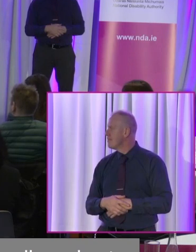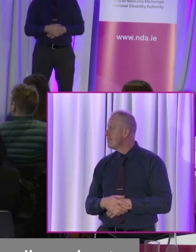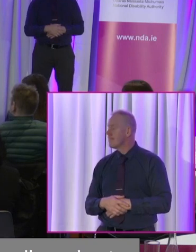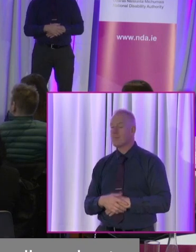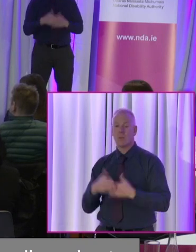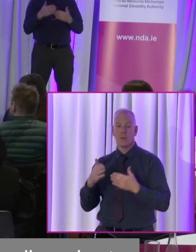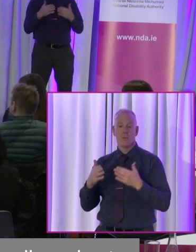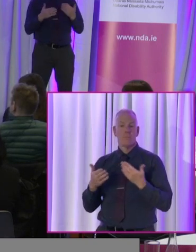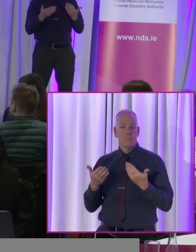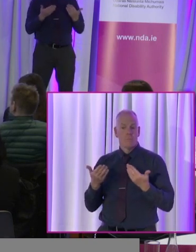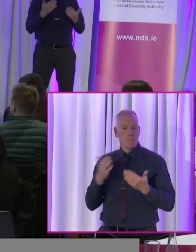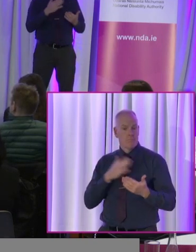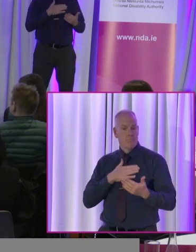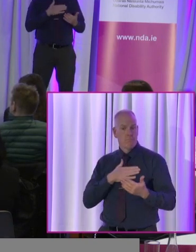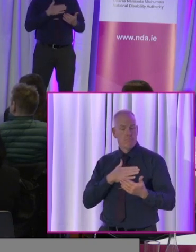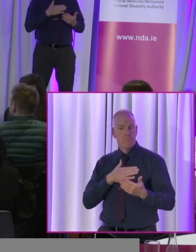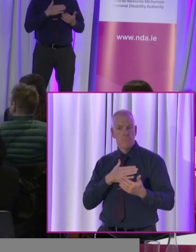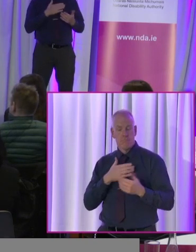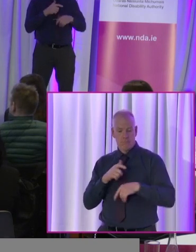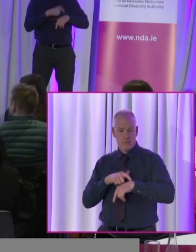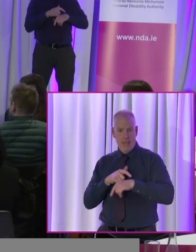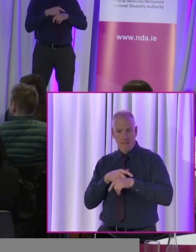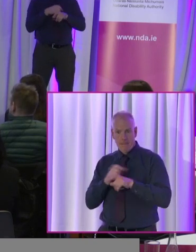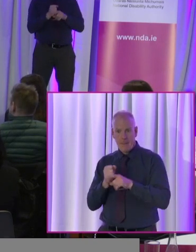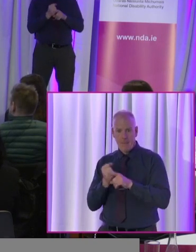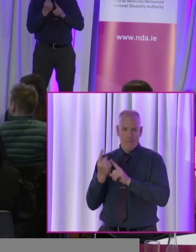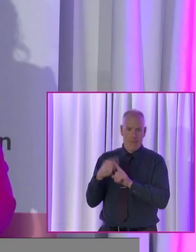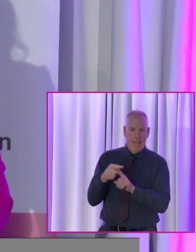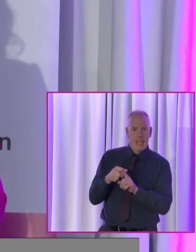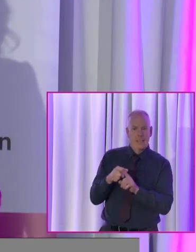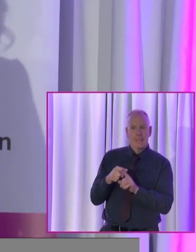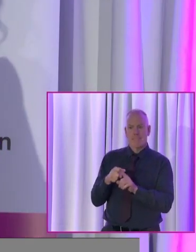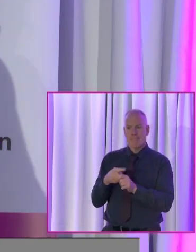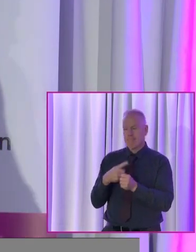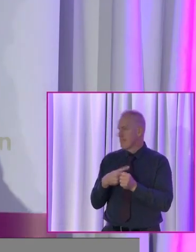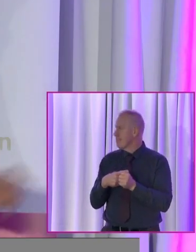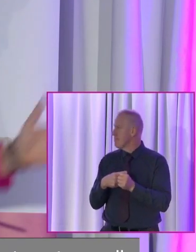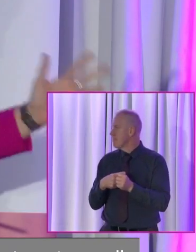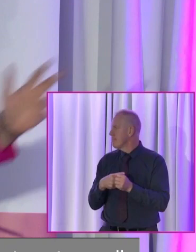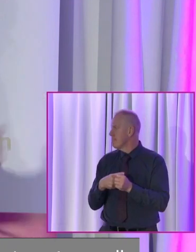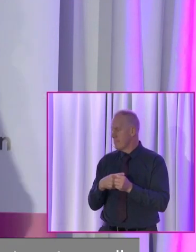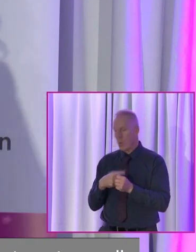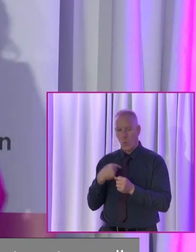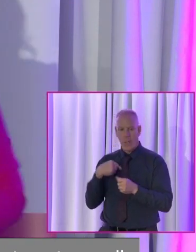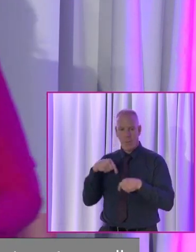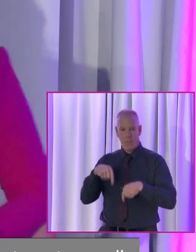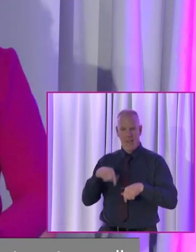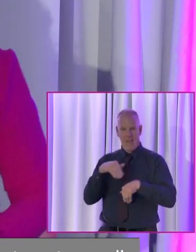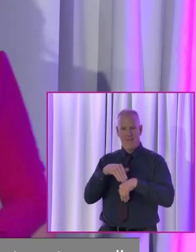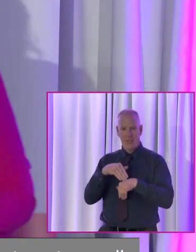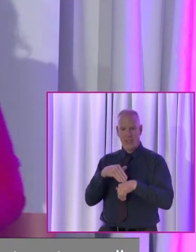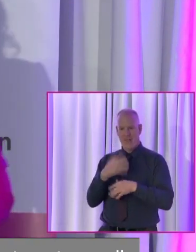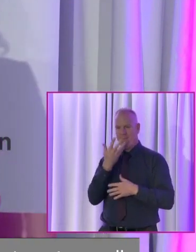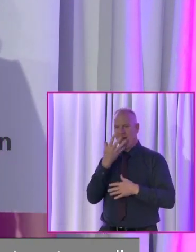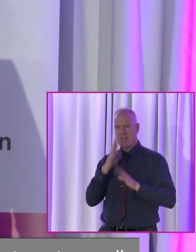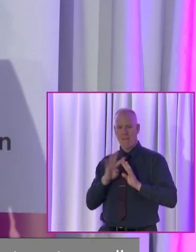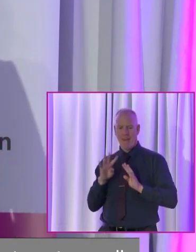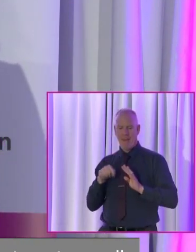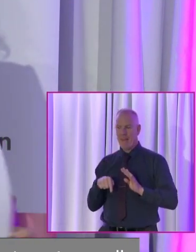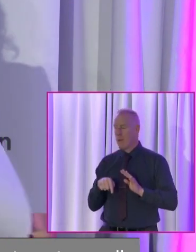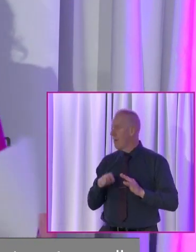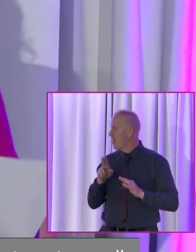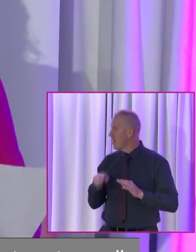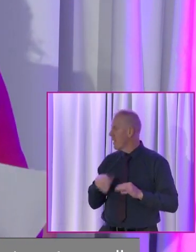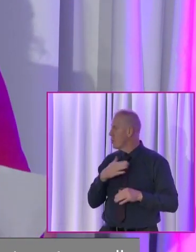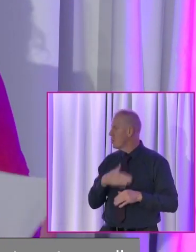Without further ado, I think we'll try to get you all back on time, and we'll be in efficient panel five. If I